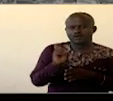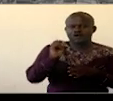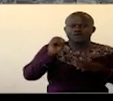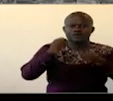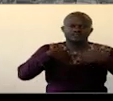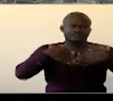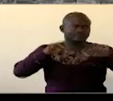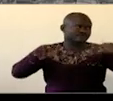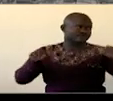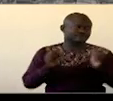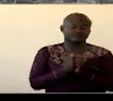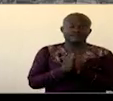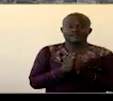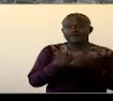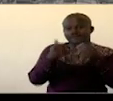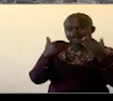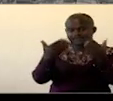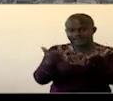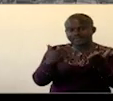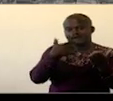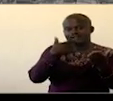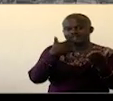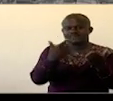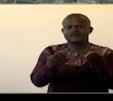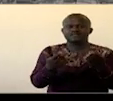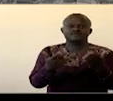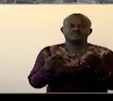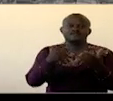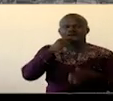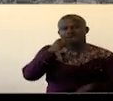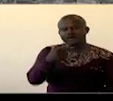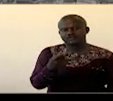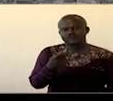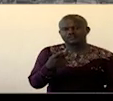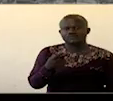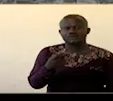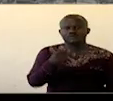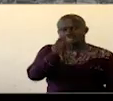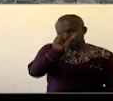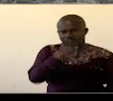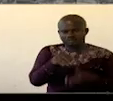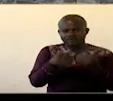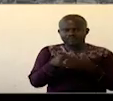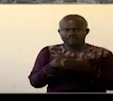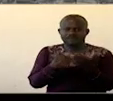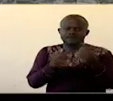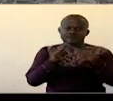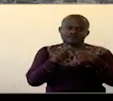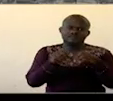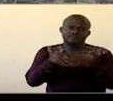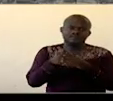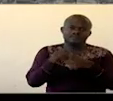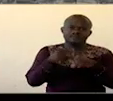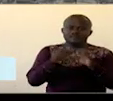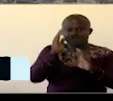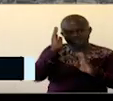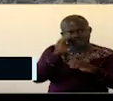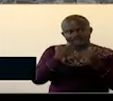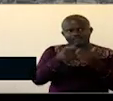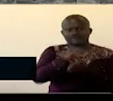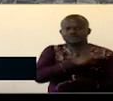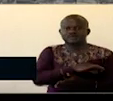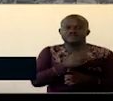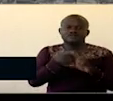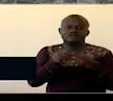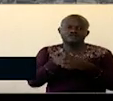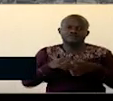biodiversity? Here is the answer. Humans derive many direct and indirect benefits